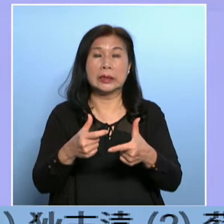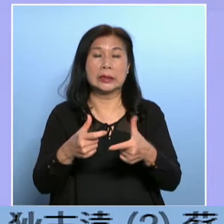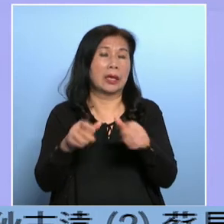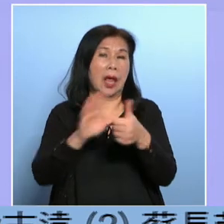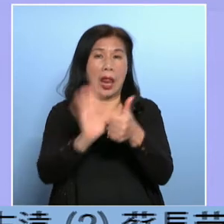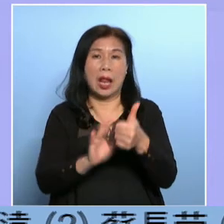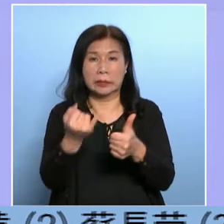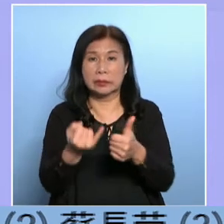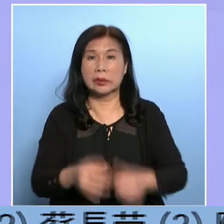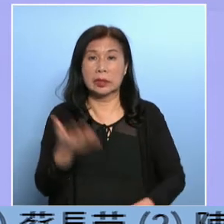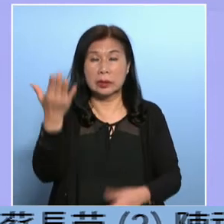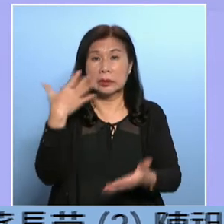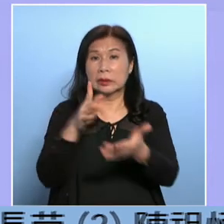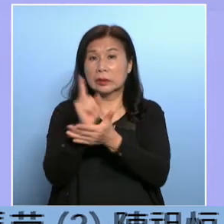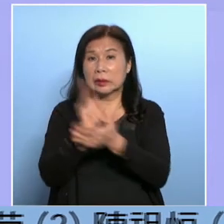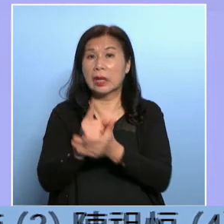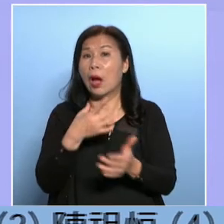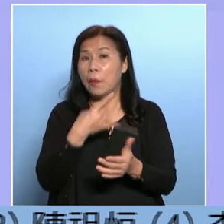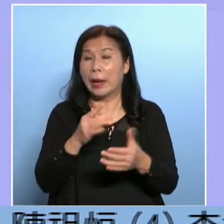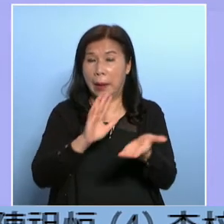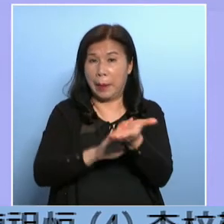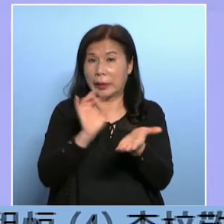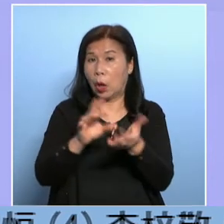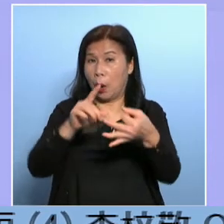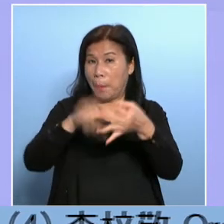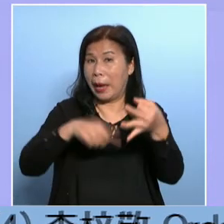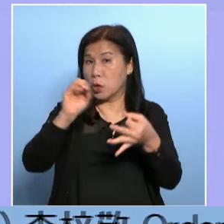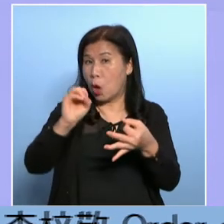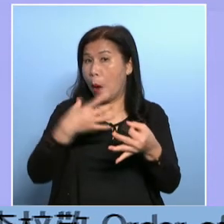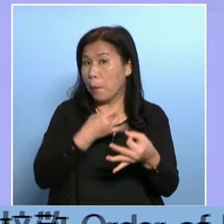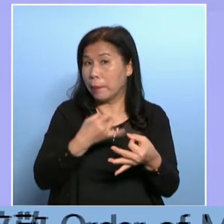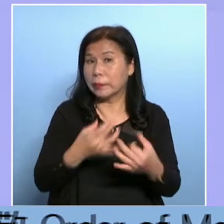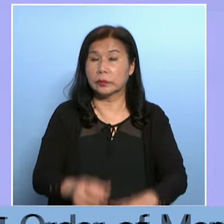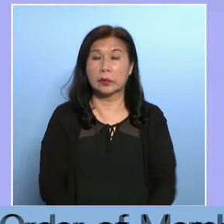Now I would like to talk about the toll on our economy. And last year, before the Omicron hit,